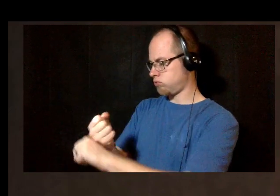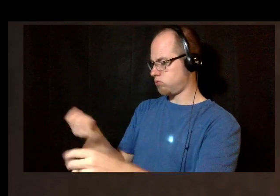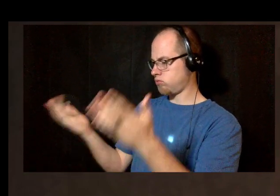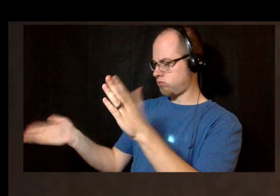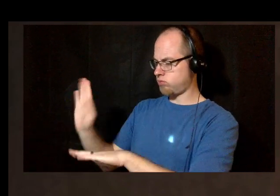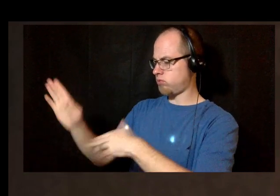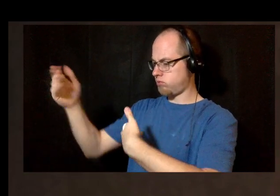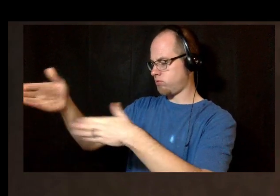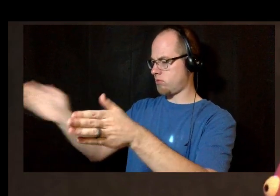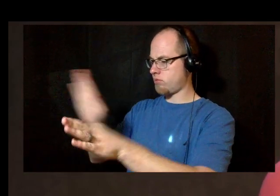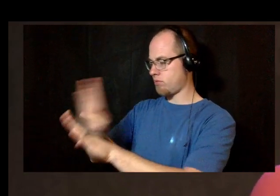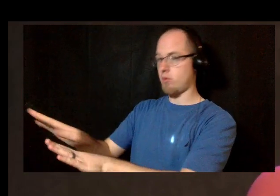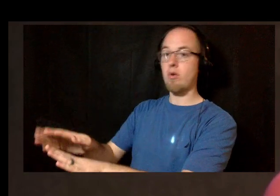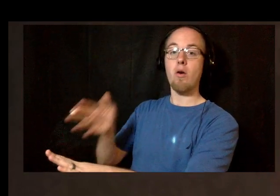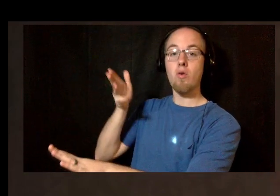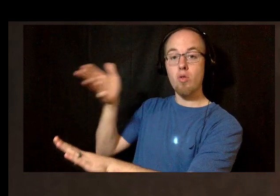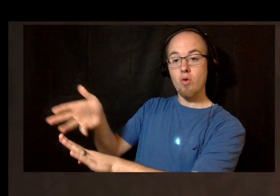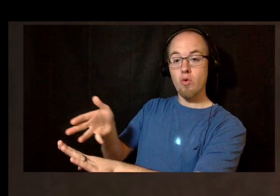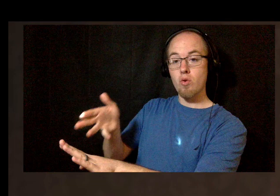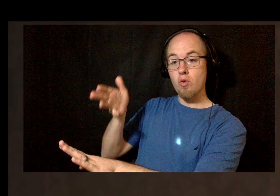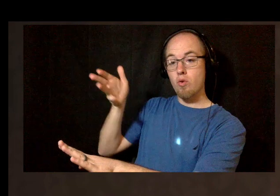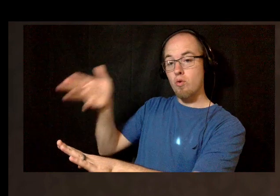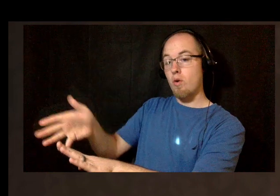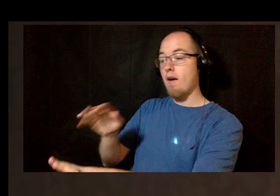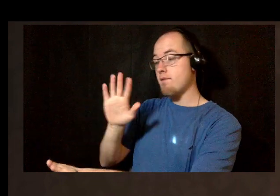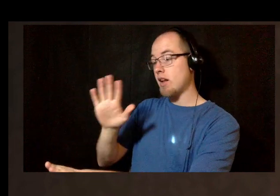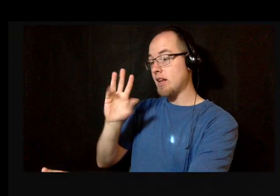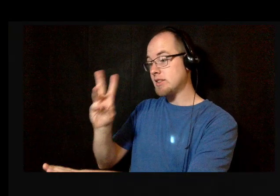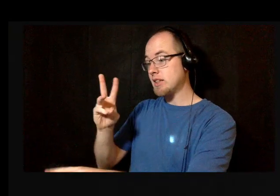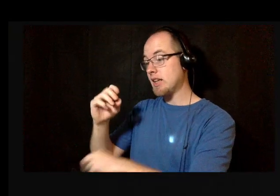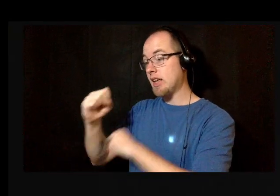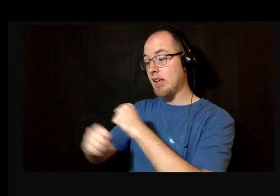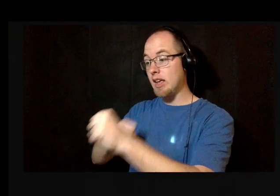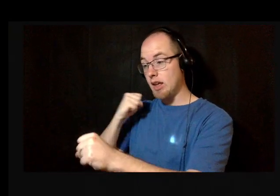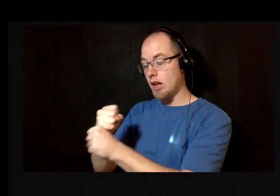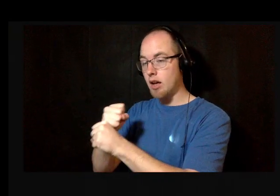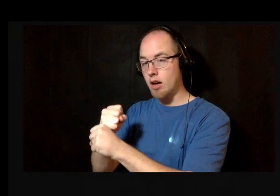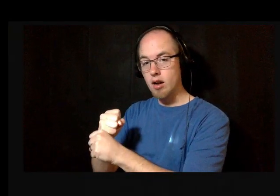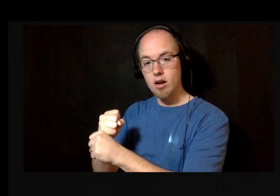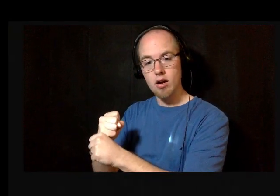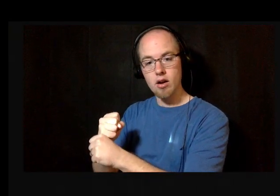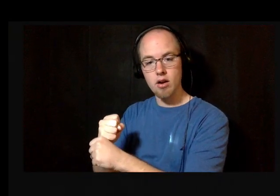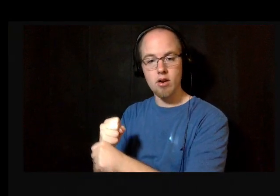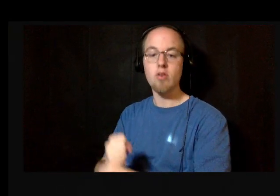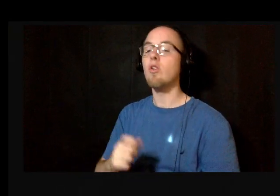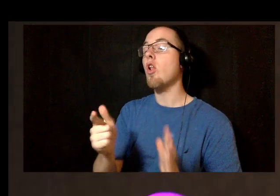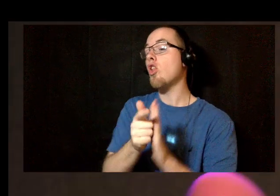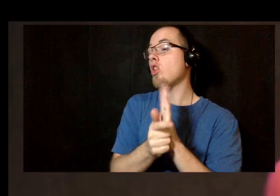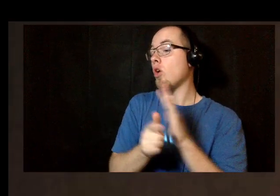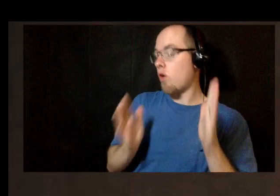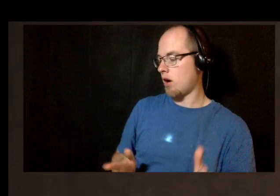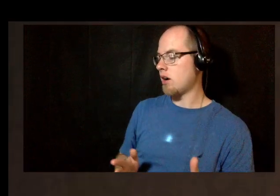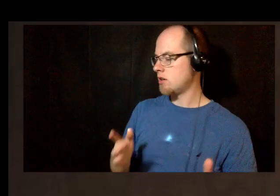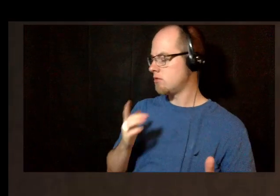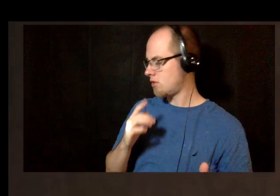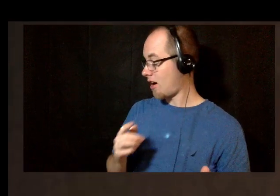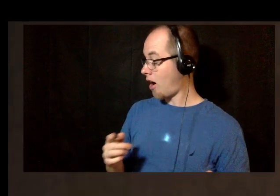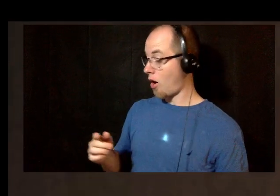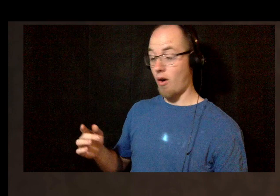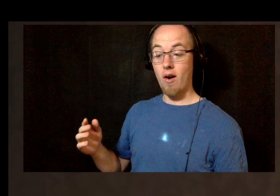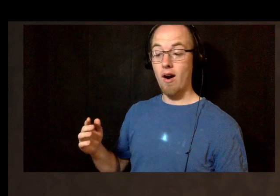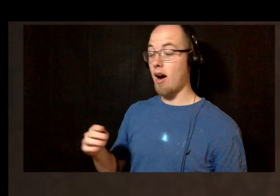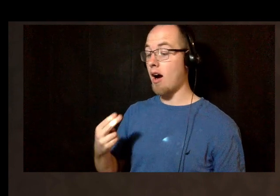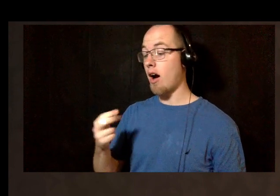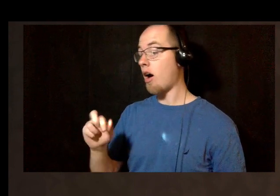had been busy minding its own business for the last 56 and a half years. And according to the lawyer, Harper was delighted